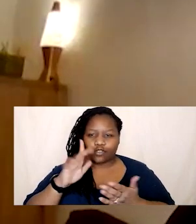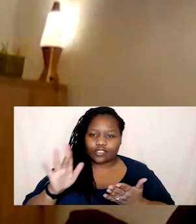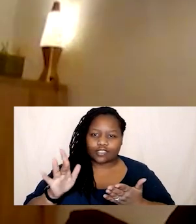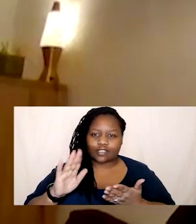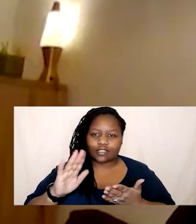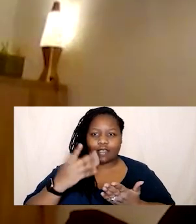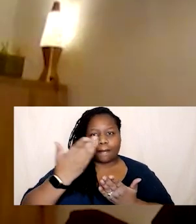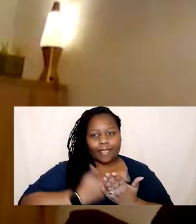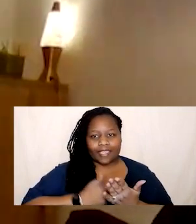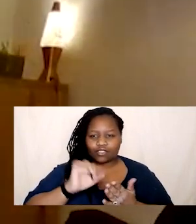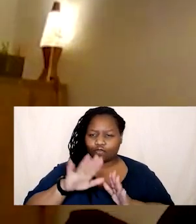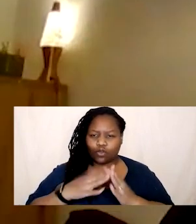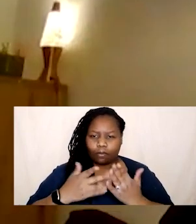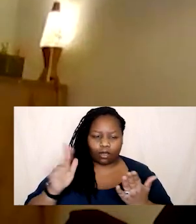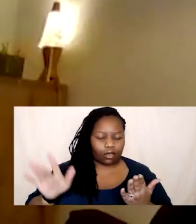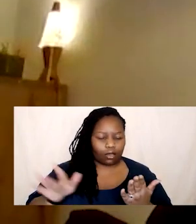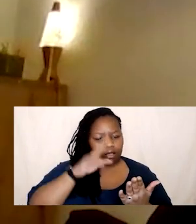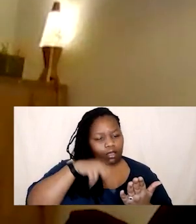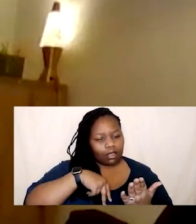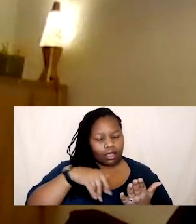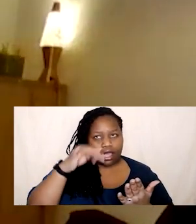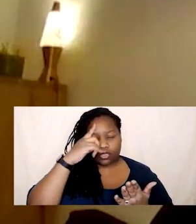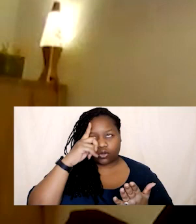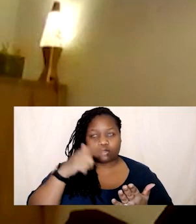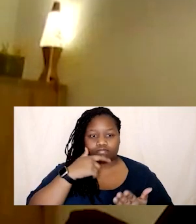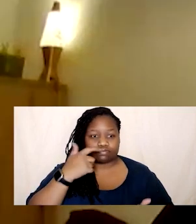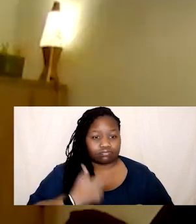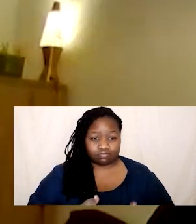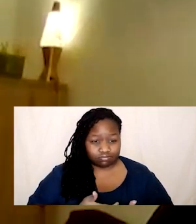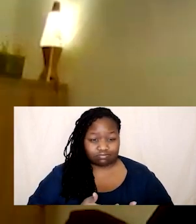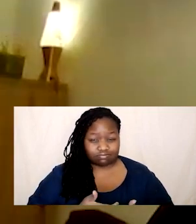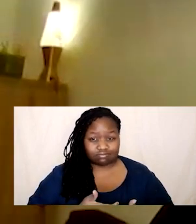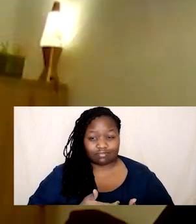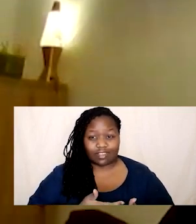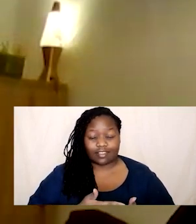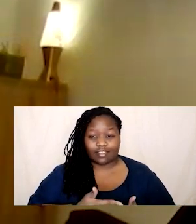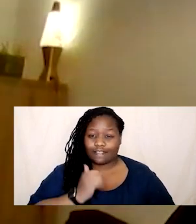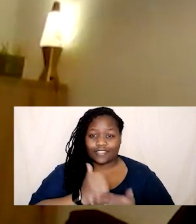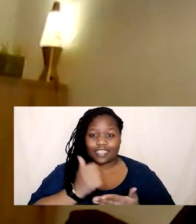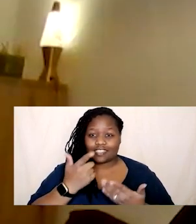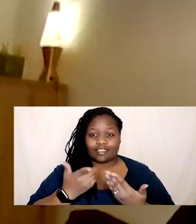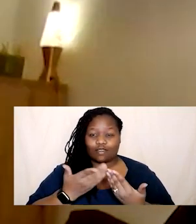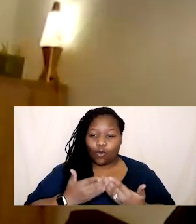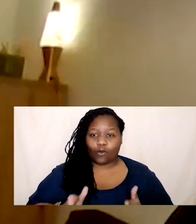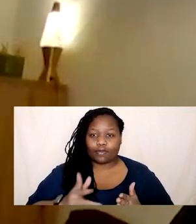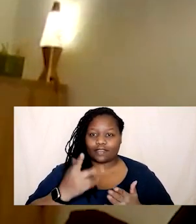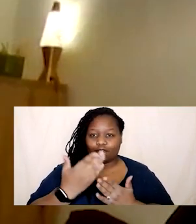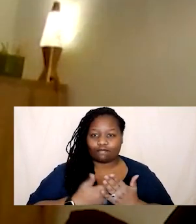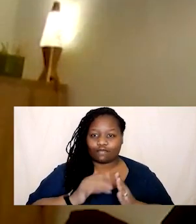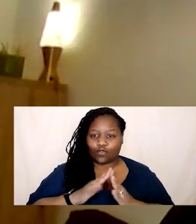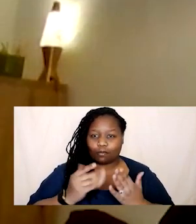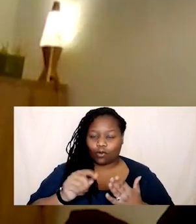right? Like, I was just like, damn, this is such a good opener. Like, I'm not going to say what it says, because everybody needs to buy the book to read the first page. But I was like,